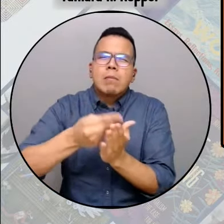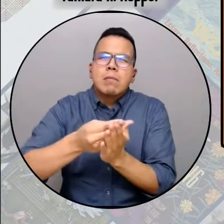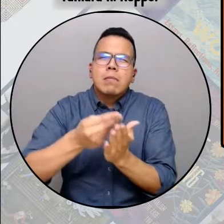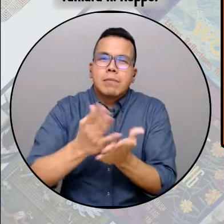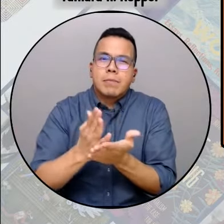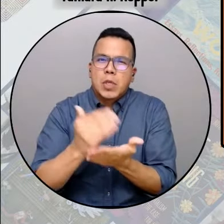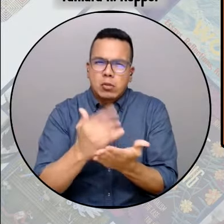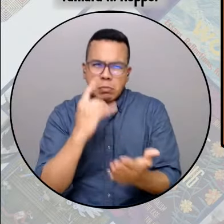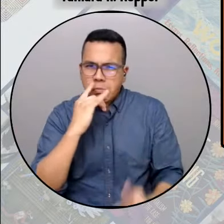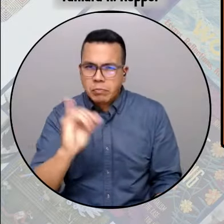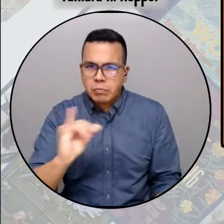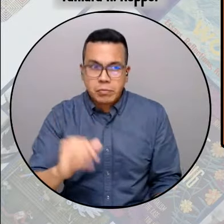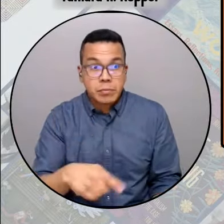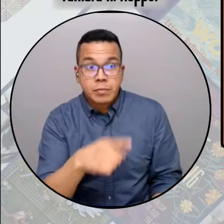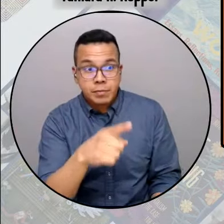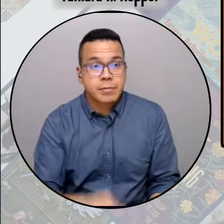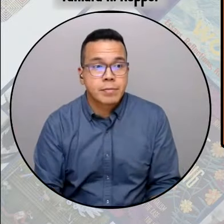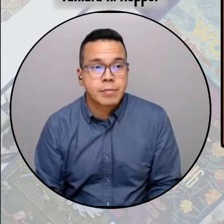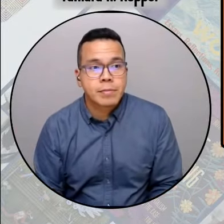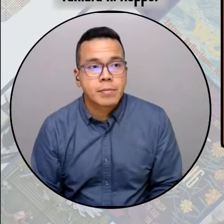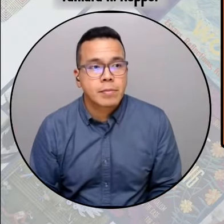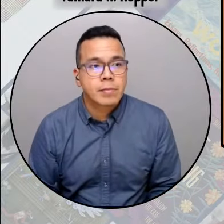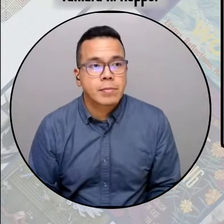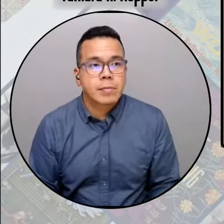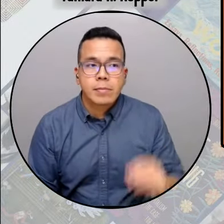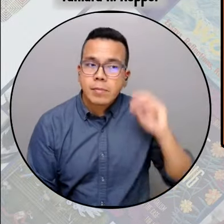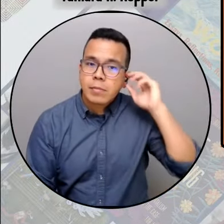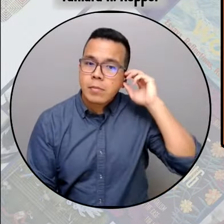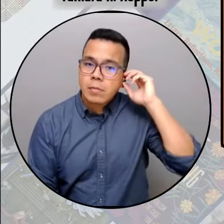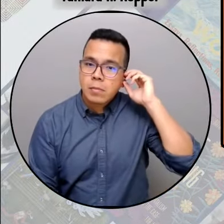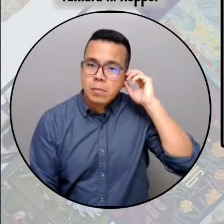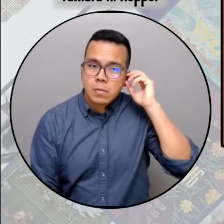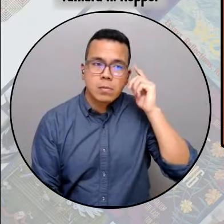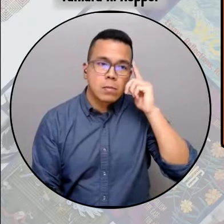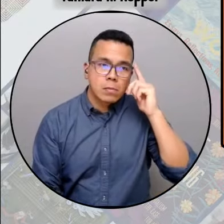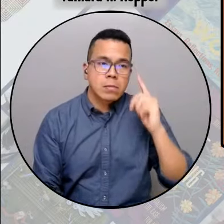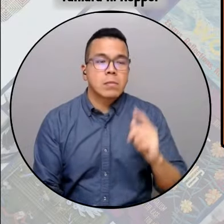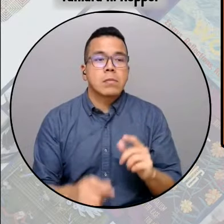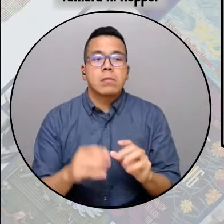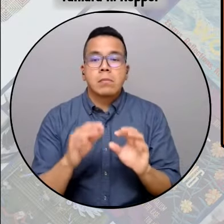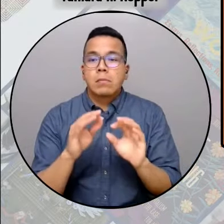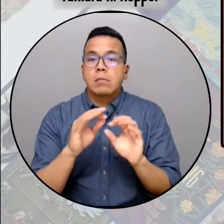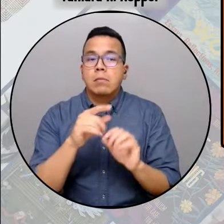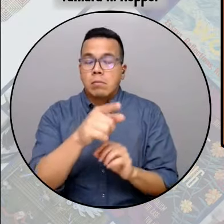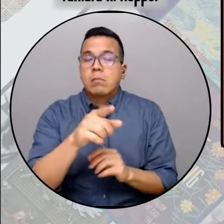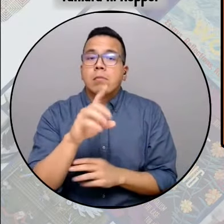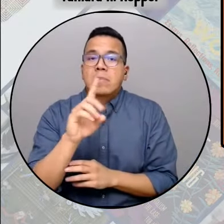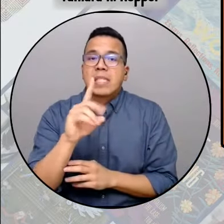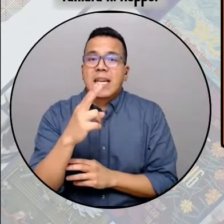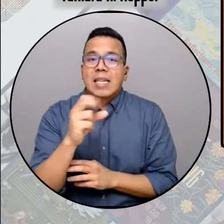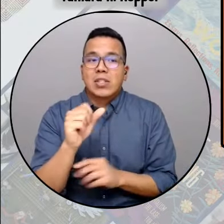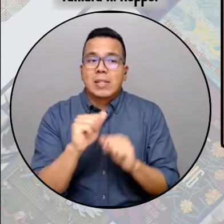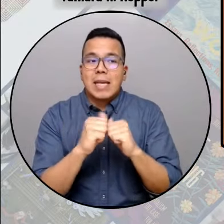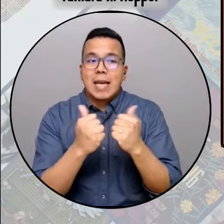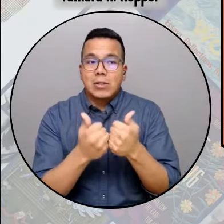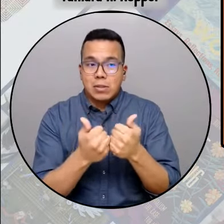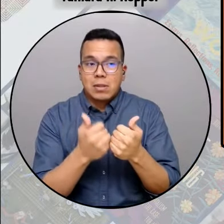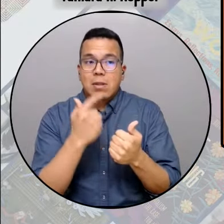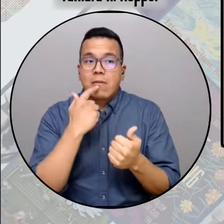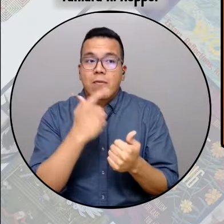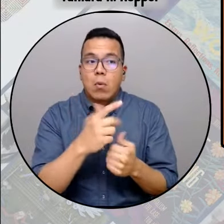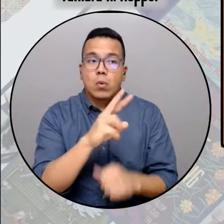So here, if we look, budgets of major DHS agencies in fiscal year 2005 versus fiscal